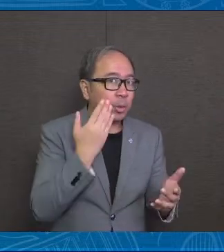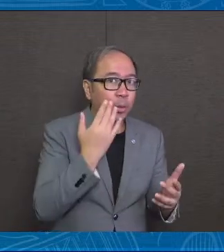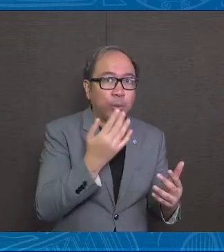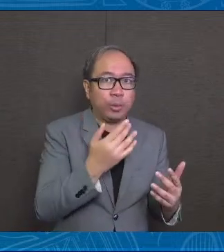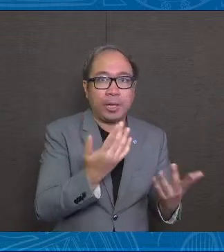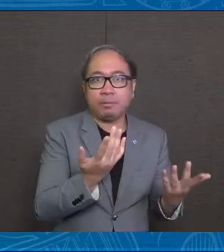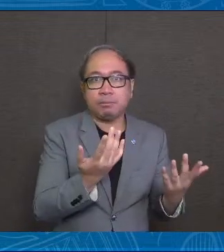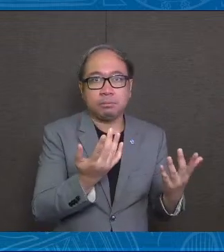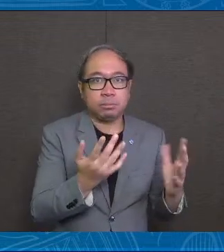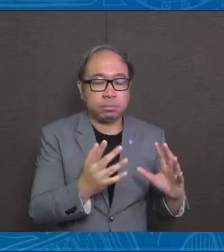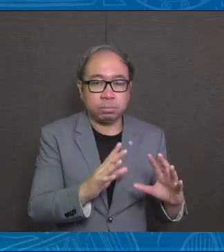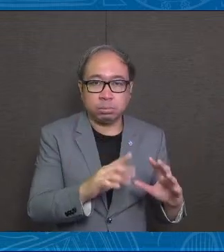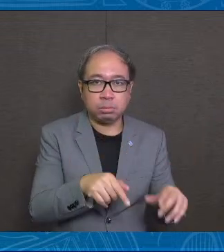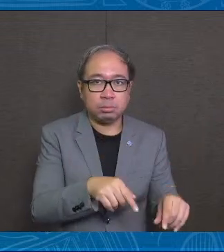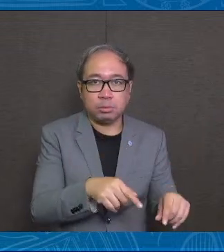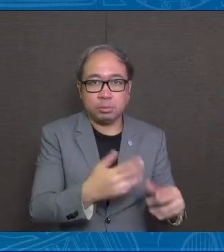needs,